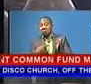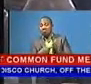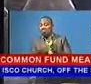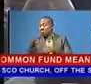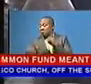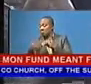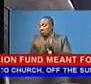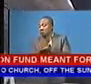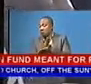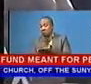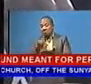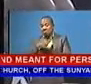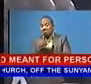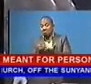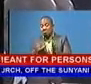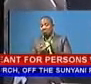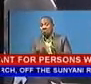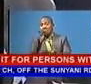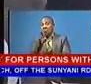particulars, as